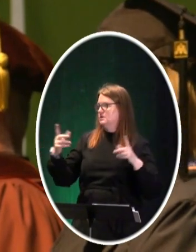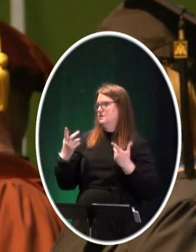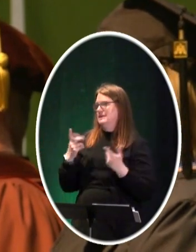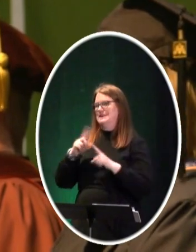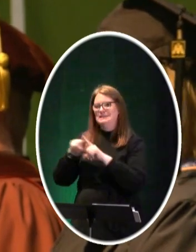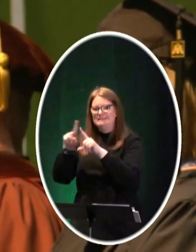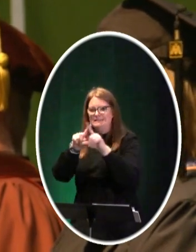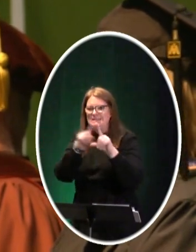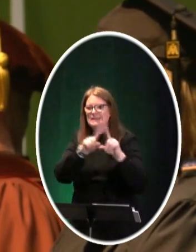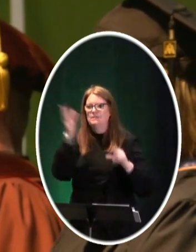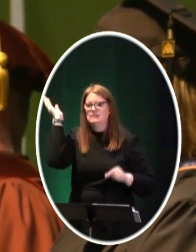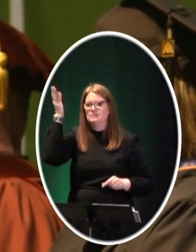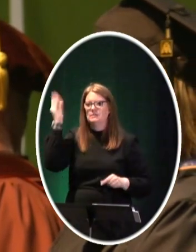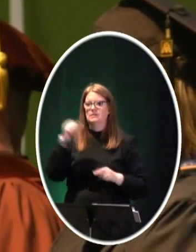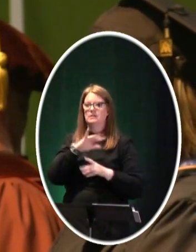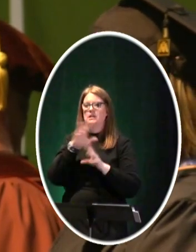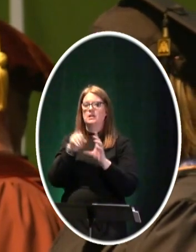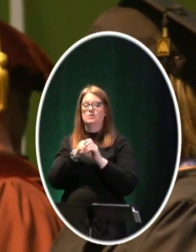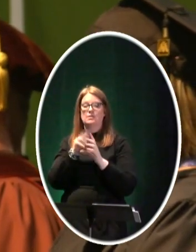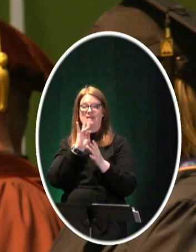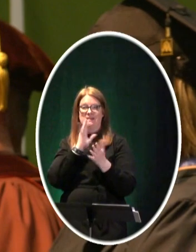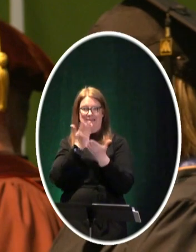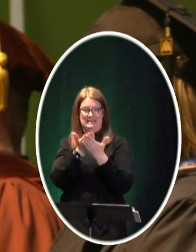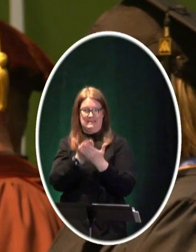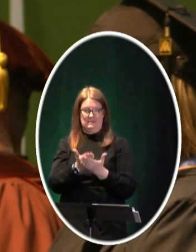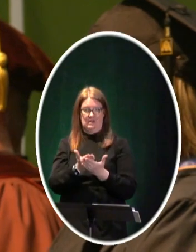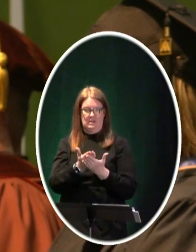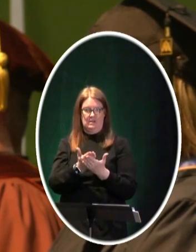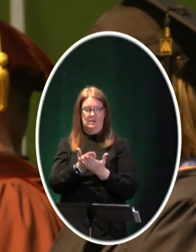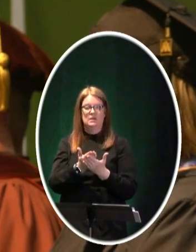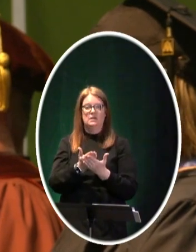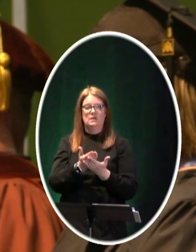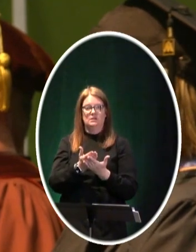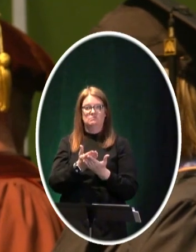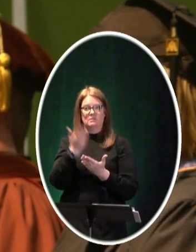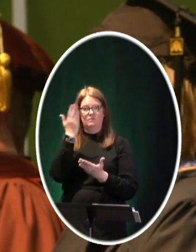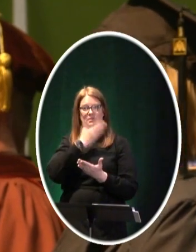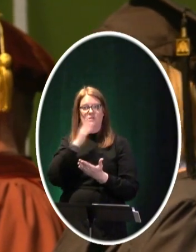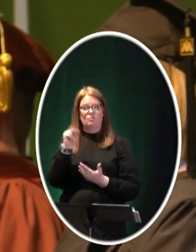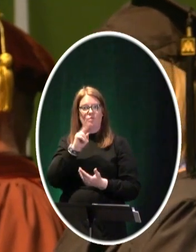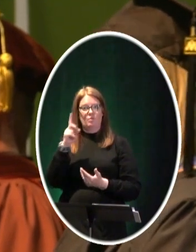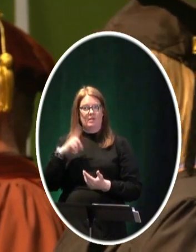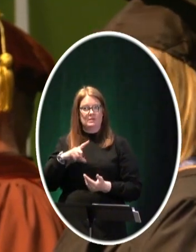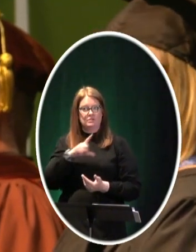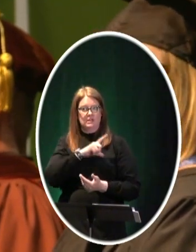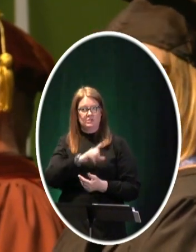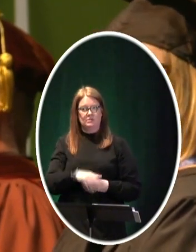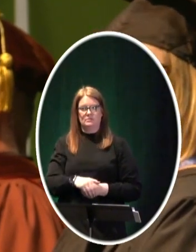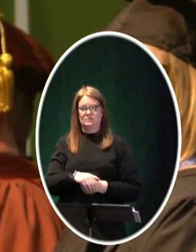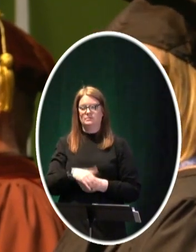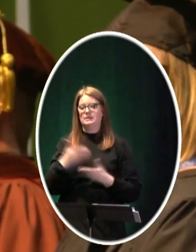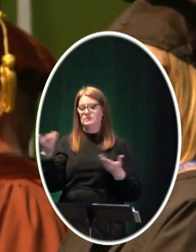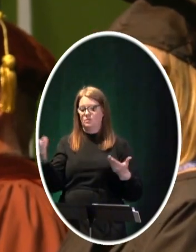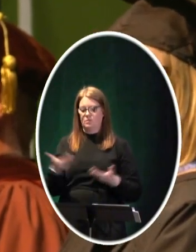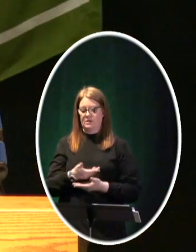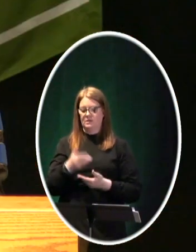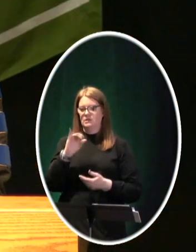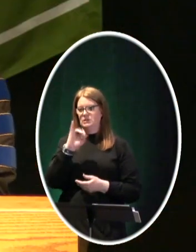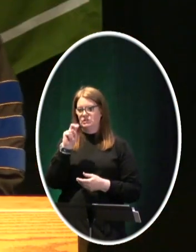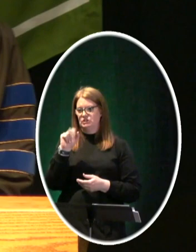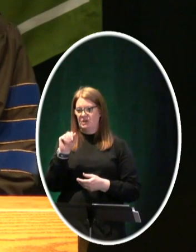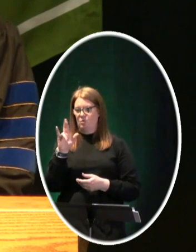engagements, including testifying before the North Dakota Legislature. Please welcome Ms. Jenna